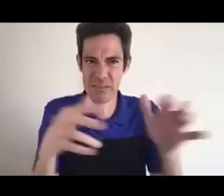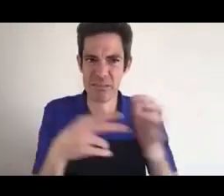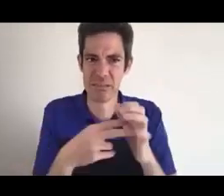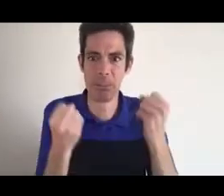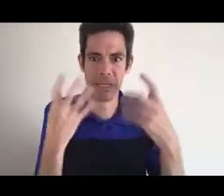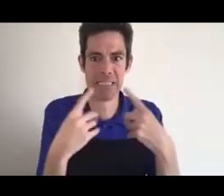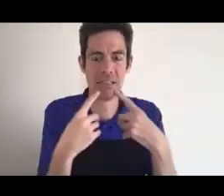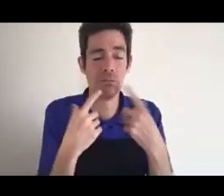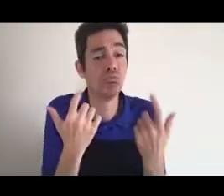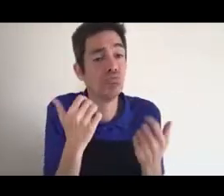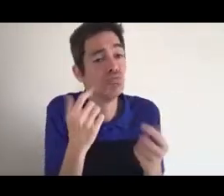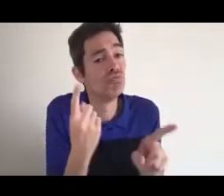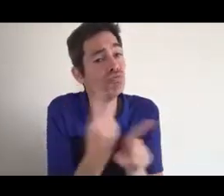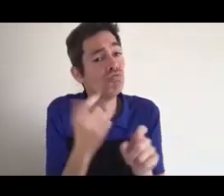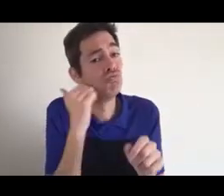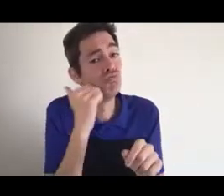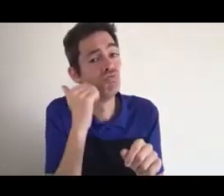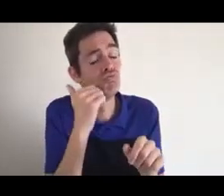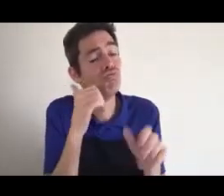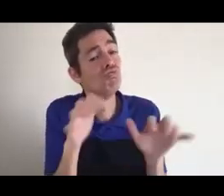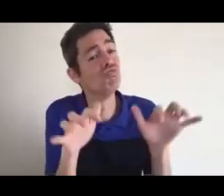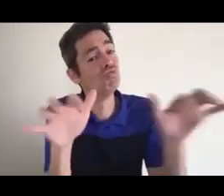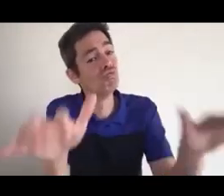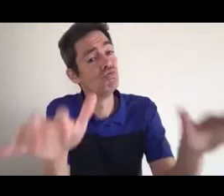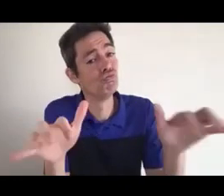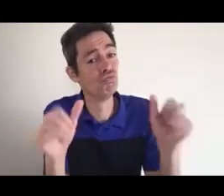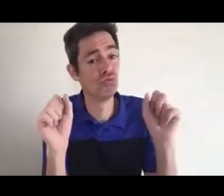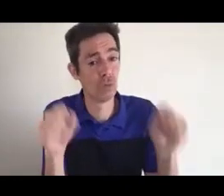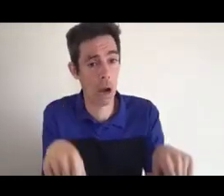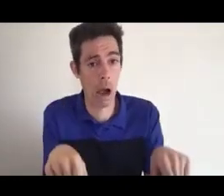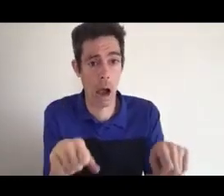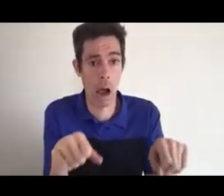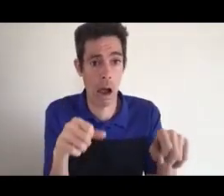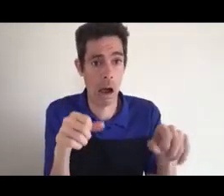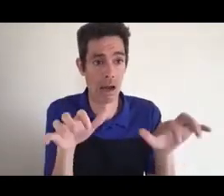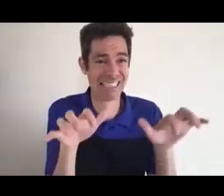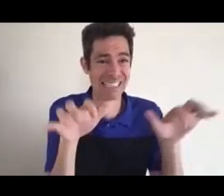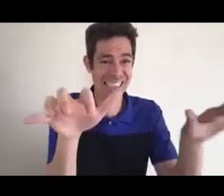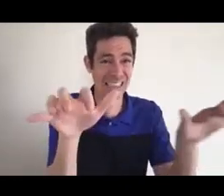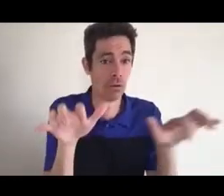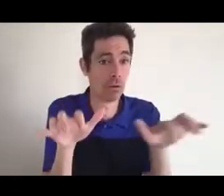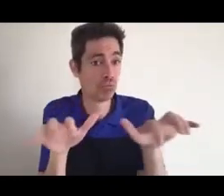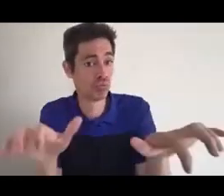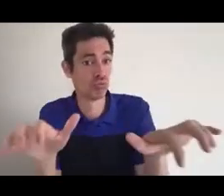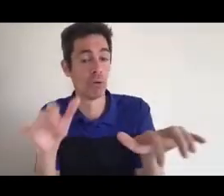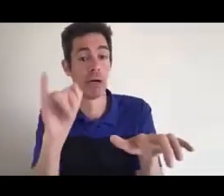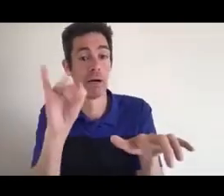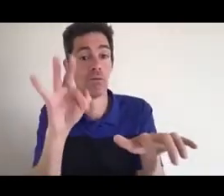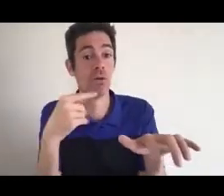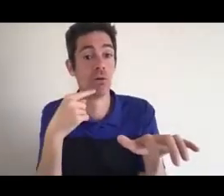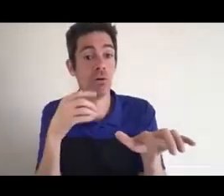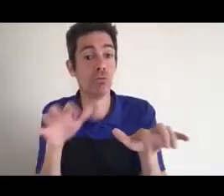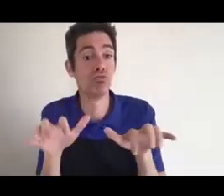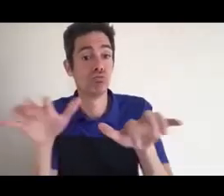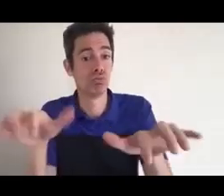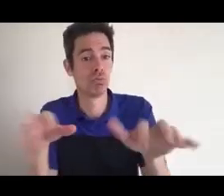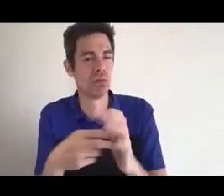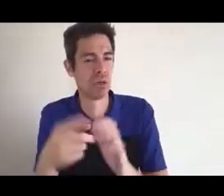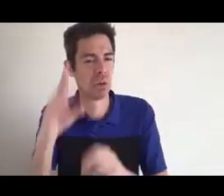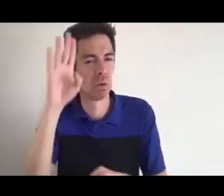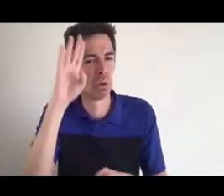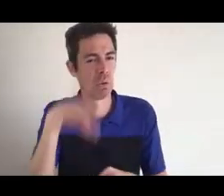So again, the E face is a lot, or just kind of a casual amount. So you can add